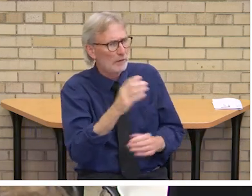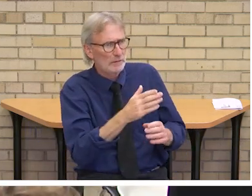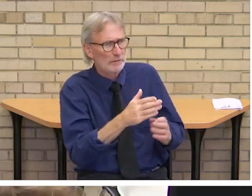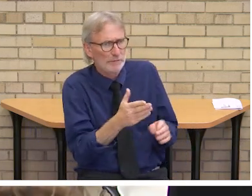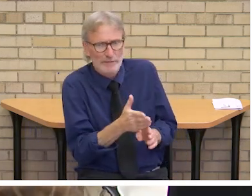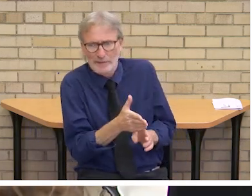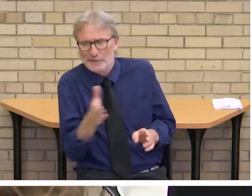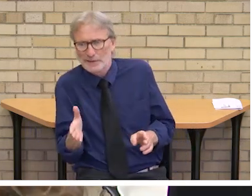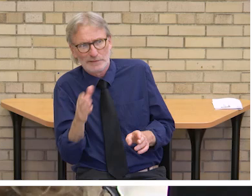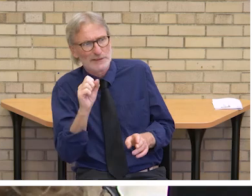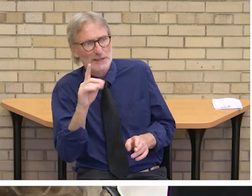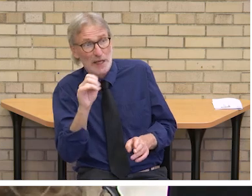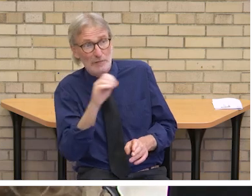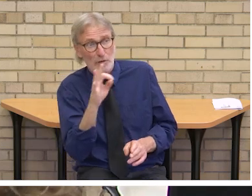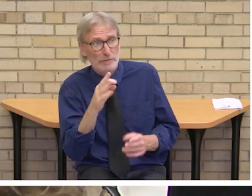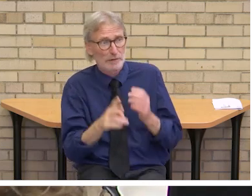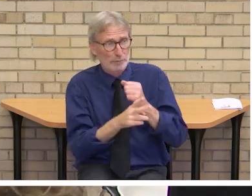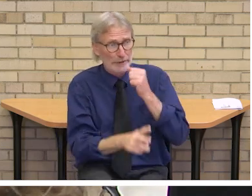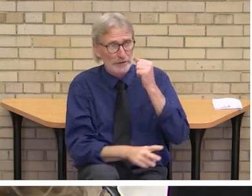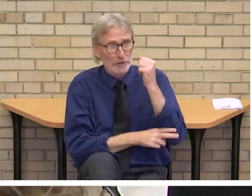Pass this one back to Eric.